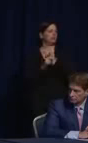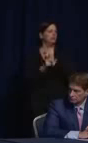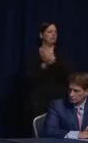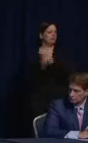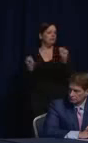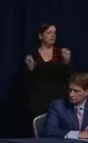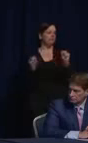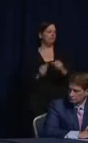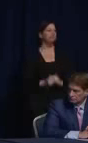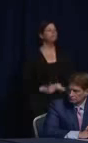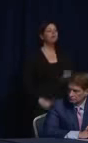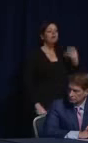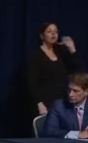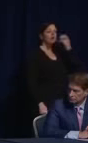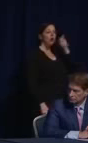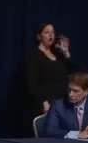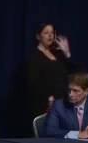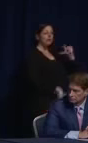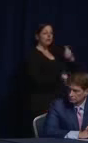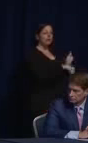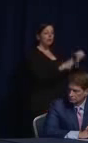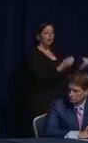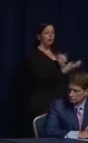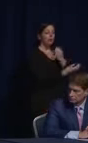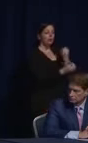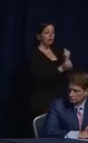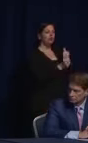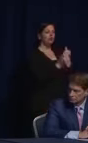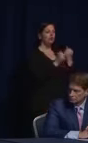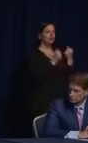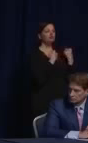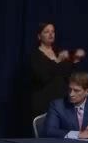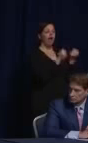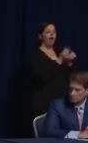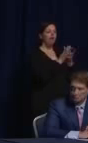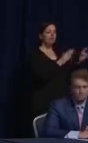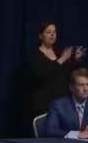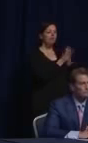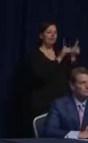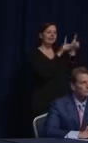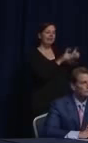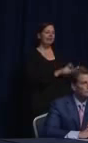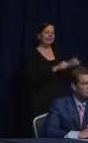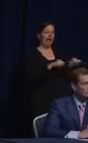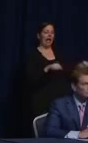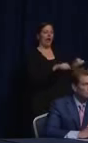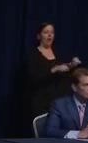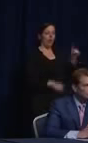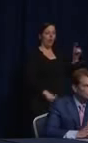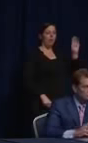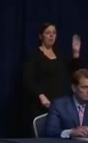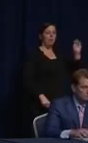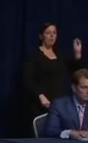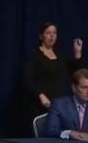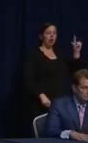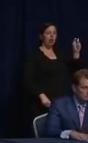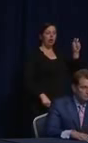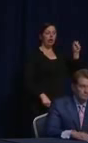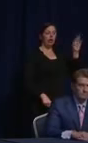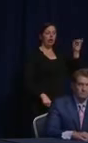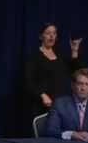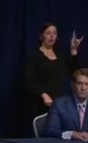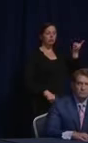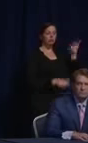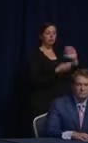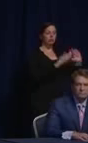Bergen County Community College will open. Individuals experiencing respiratory illness symptoms such as